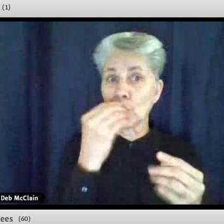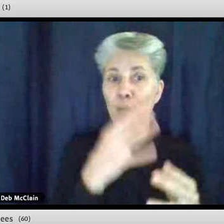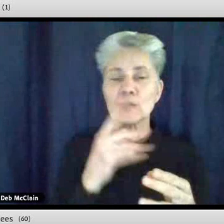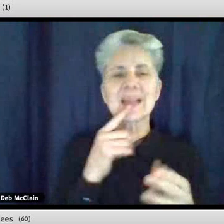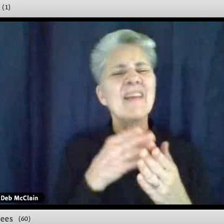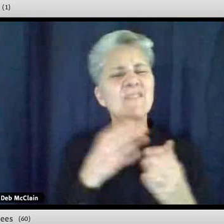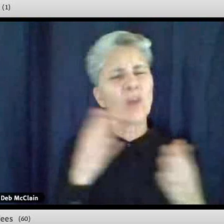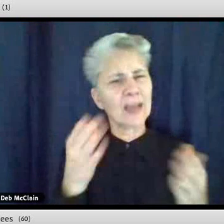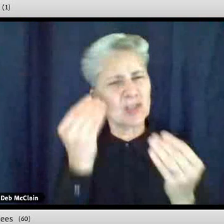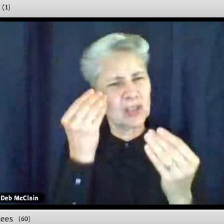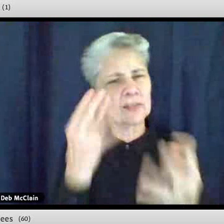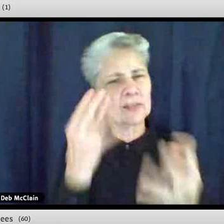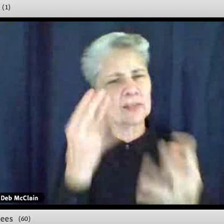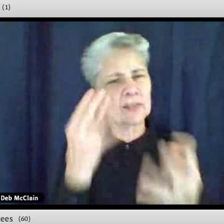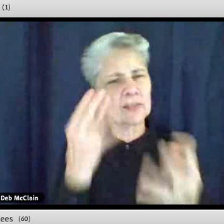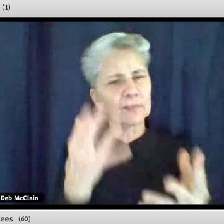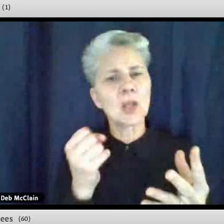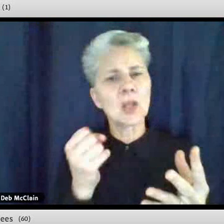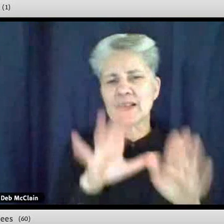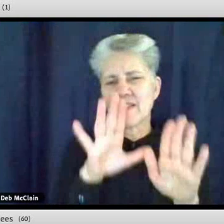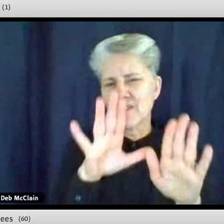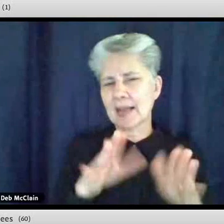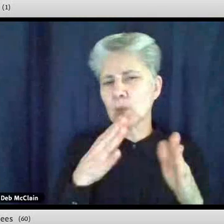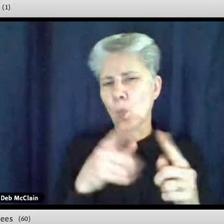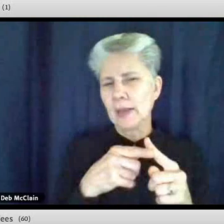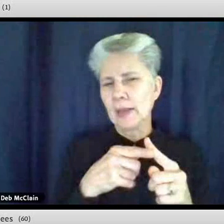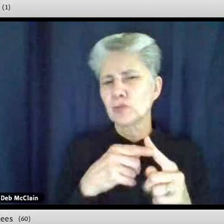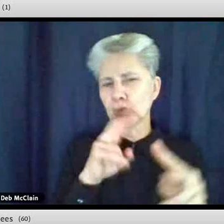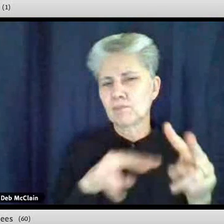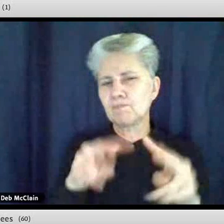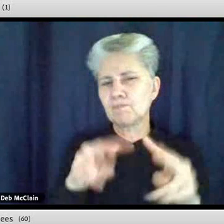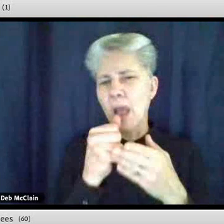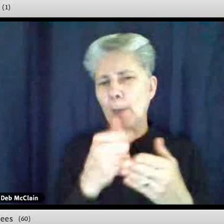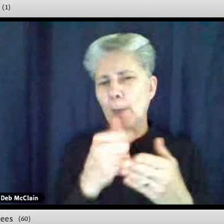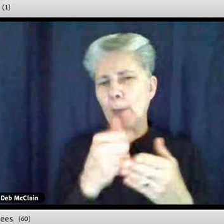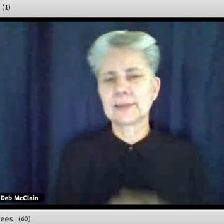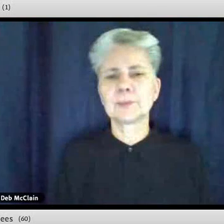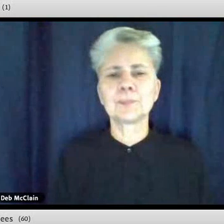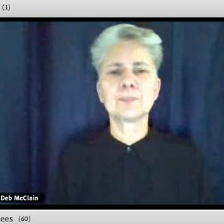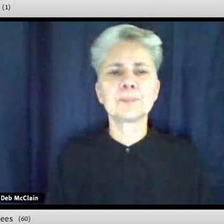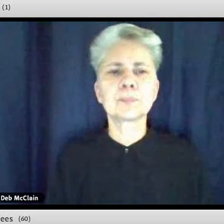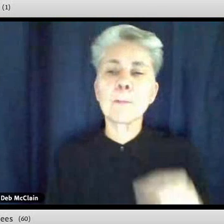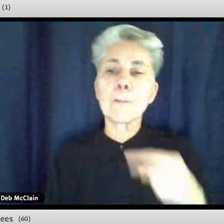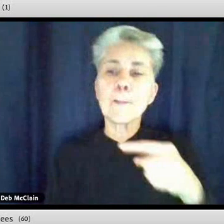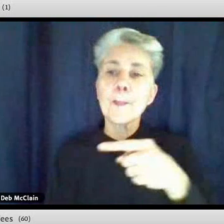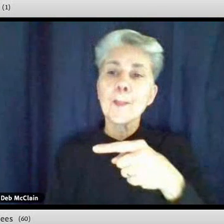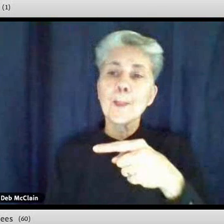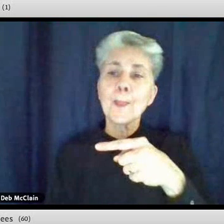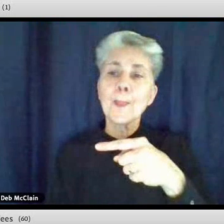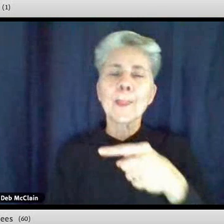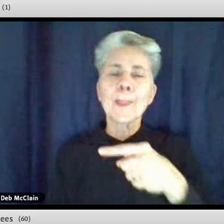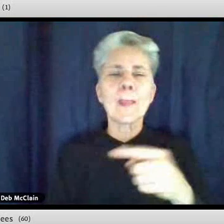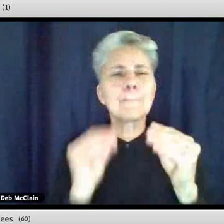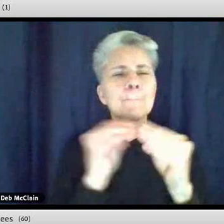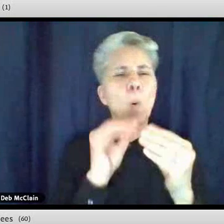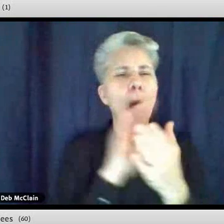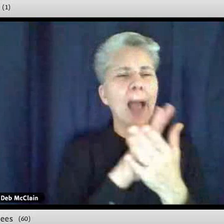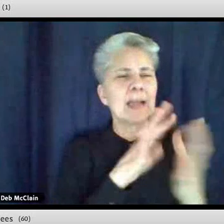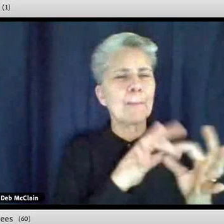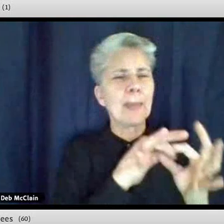News. But this doesn't work just for news. This just works for information in general. So this is a fantastic way to approach it